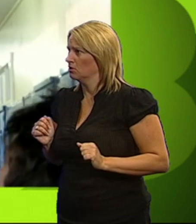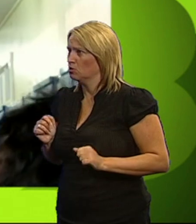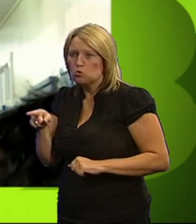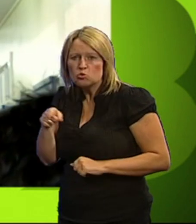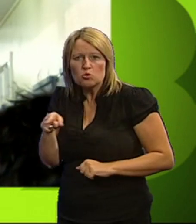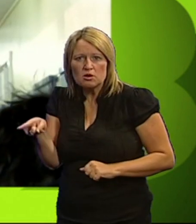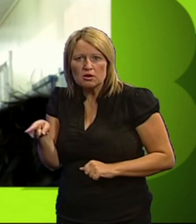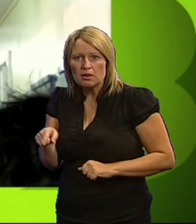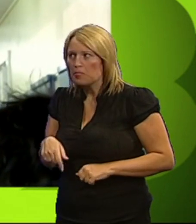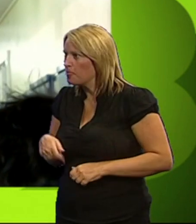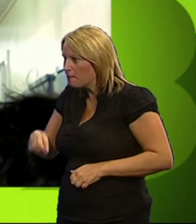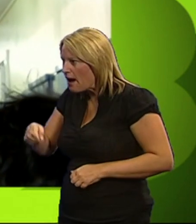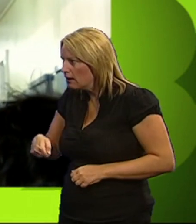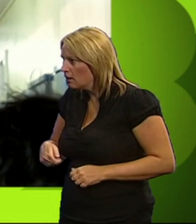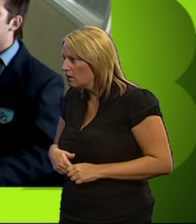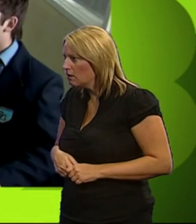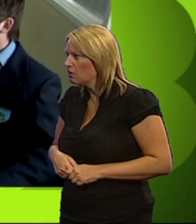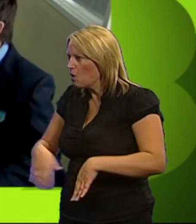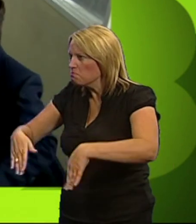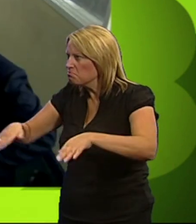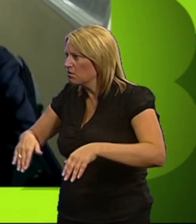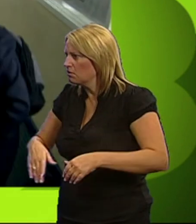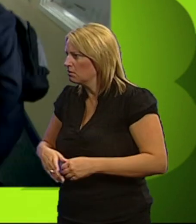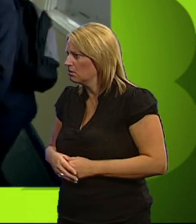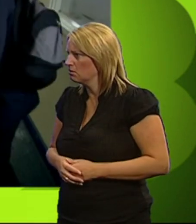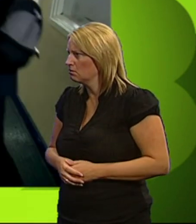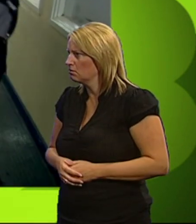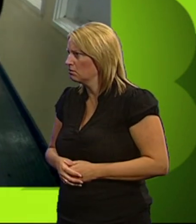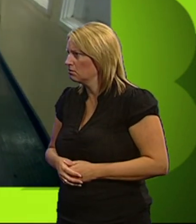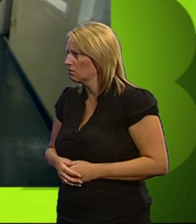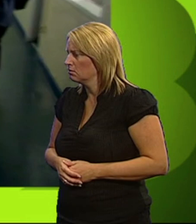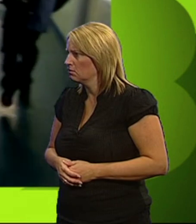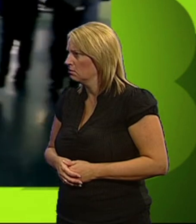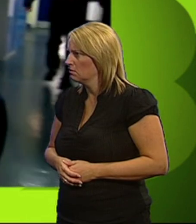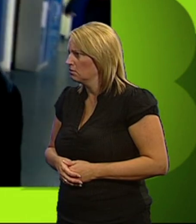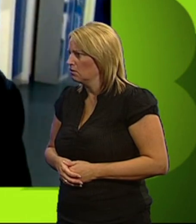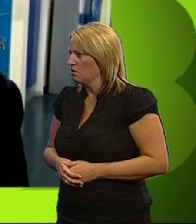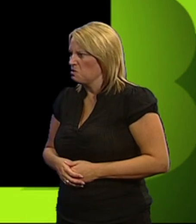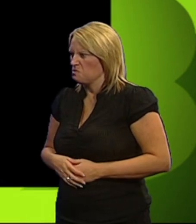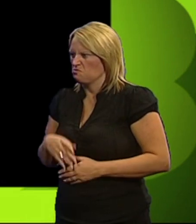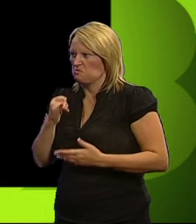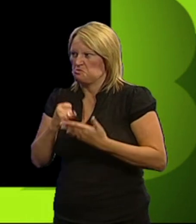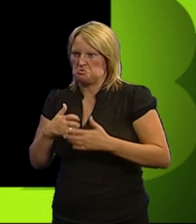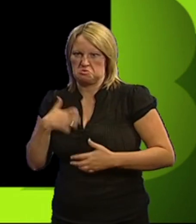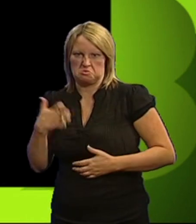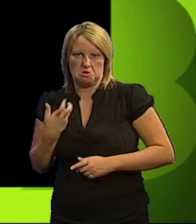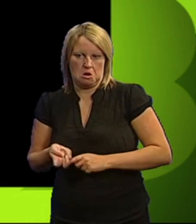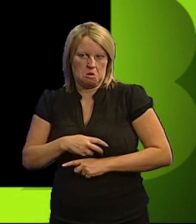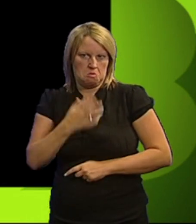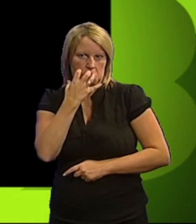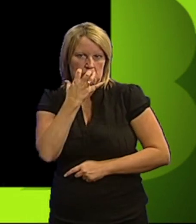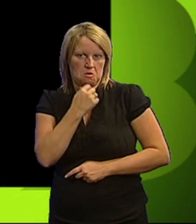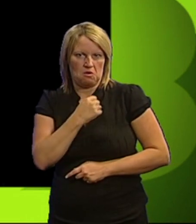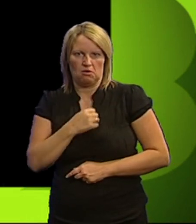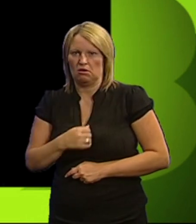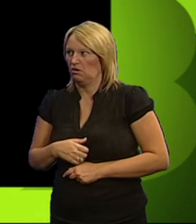Not you, the bag. Go on, scram! Ooh, someone got their coffin the wrong side. Ingrid's just